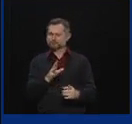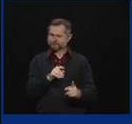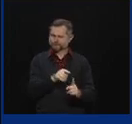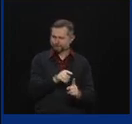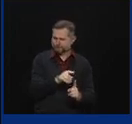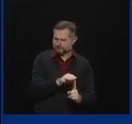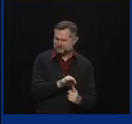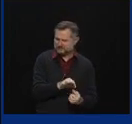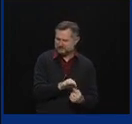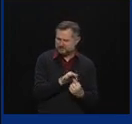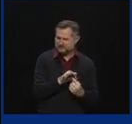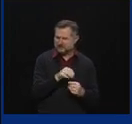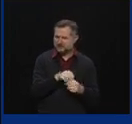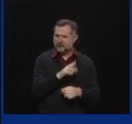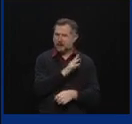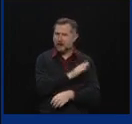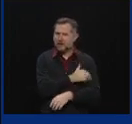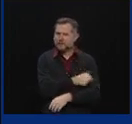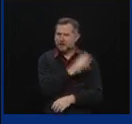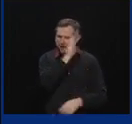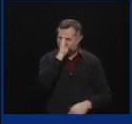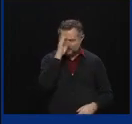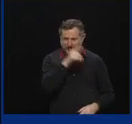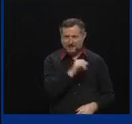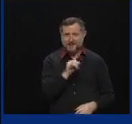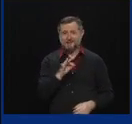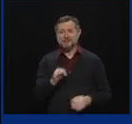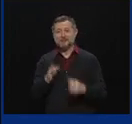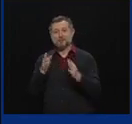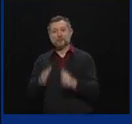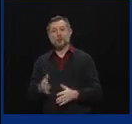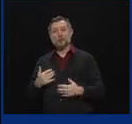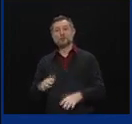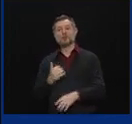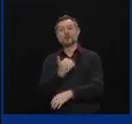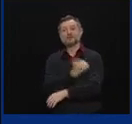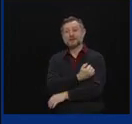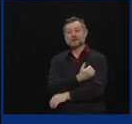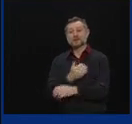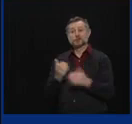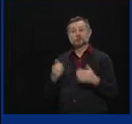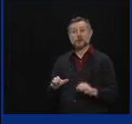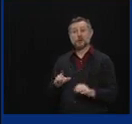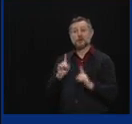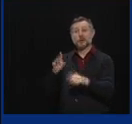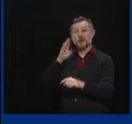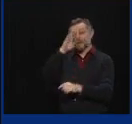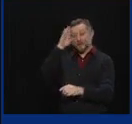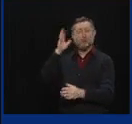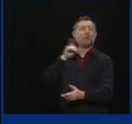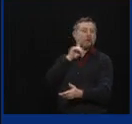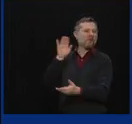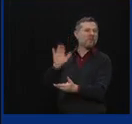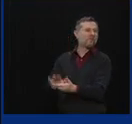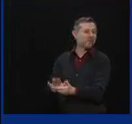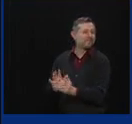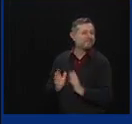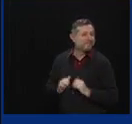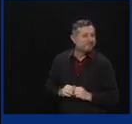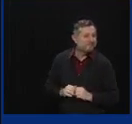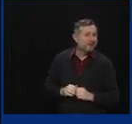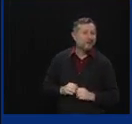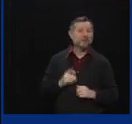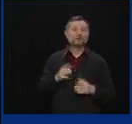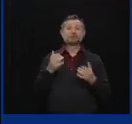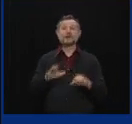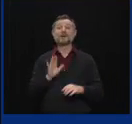in the hospitals, that if you are vaccinated, your chance of being hospitalized are much less. Your chance of catching it